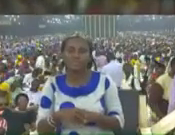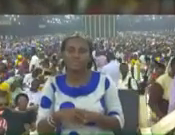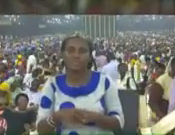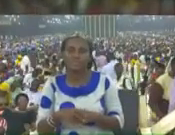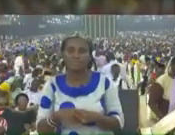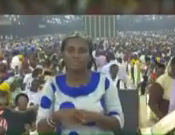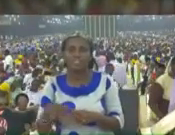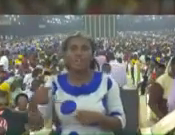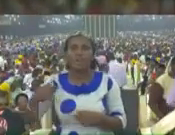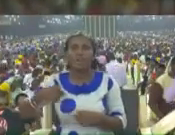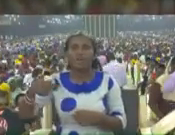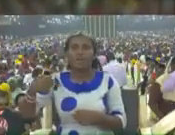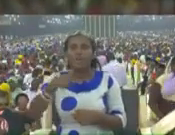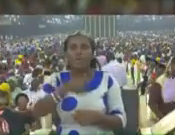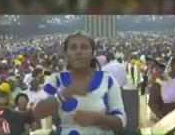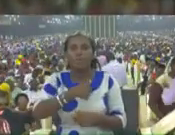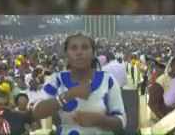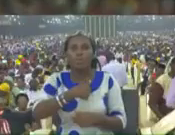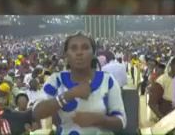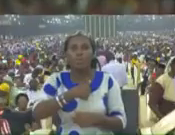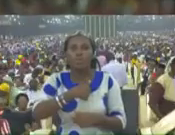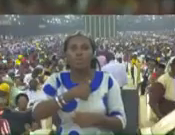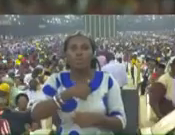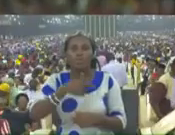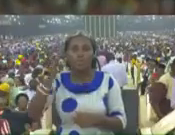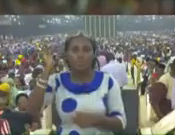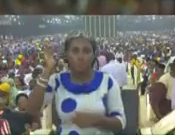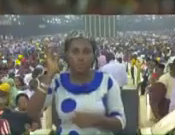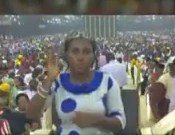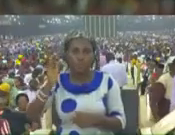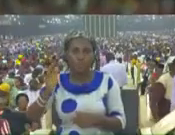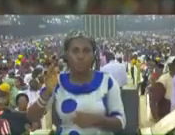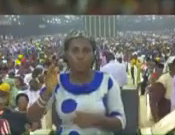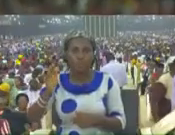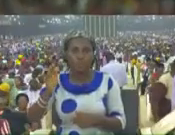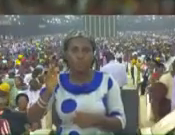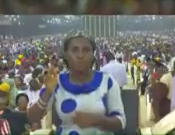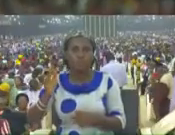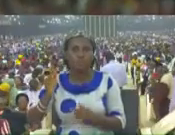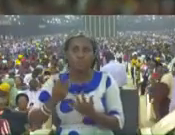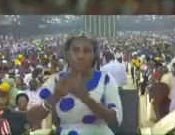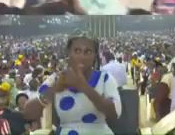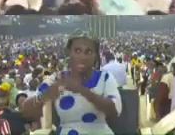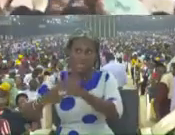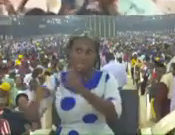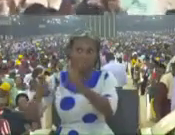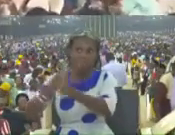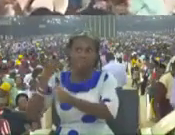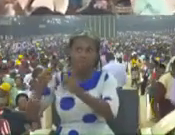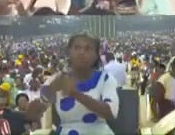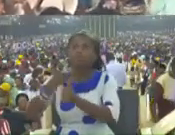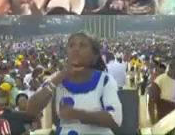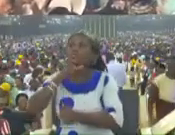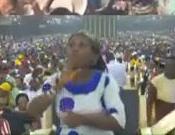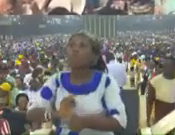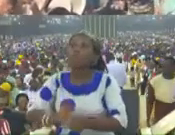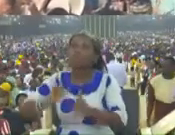We will start off in the old auditorium. The